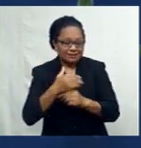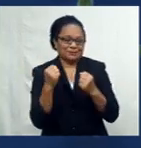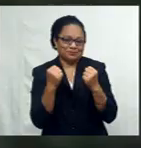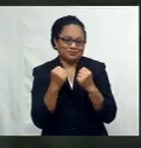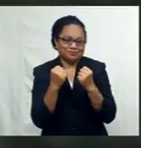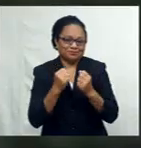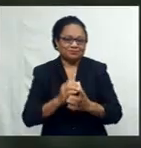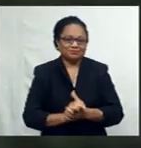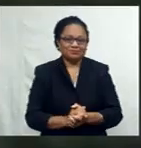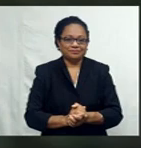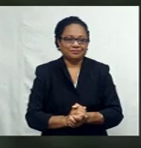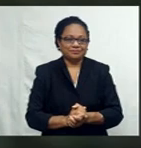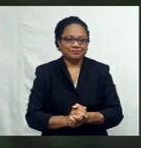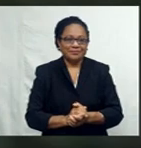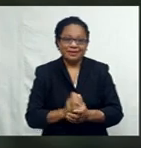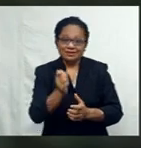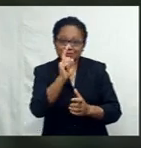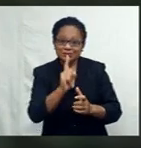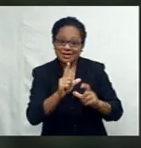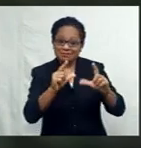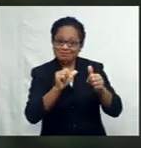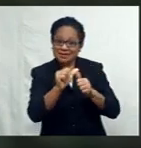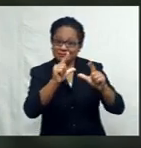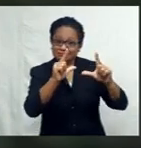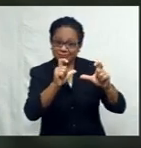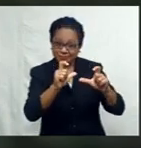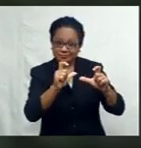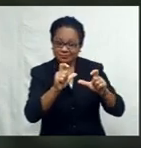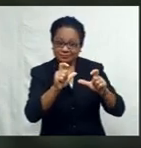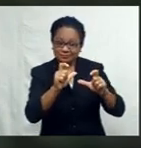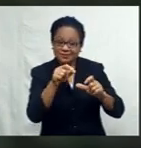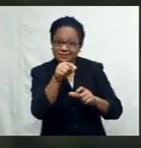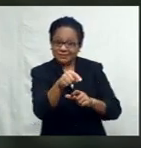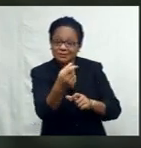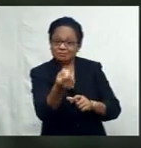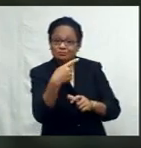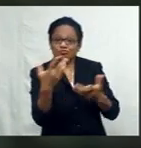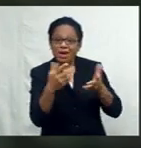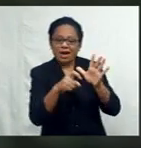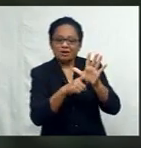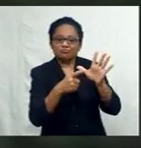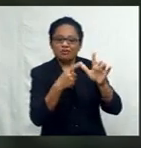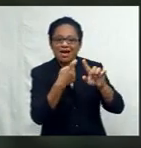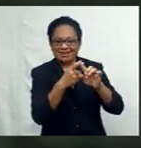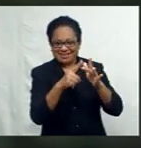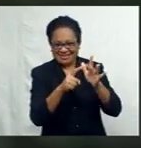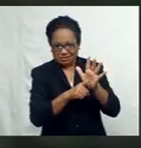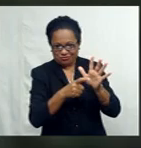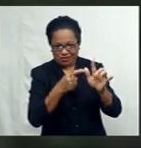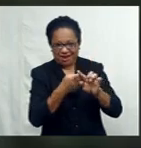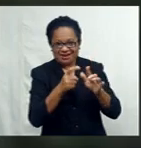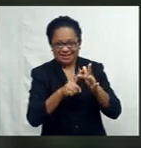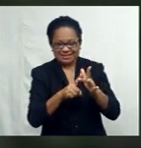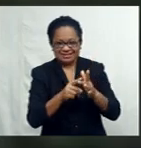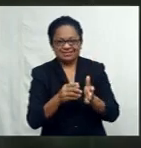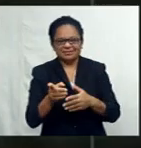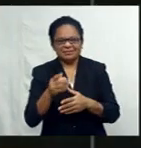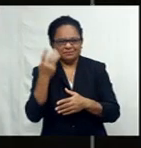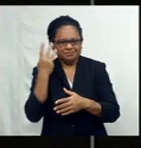expected. And to our shot of the day, this picture comes all the way from Rakiraki, sent in by Reshmi Mukesh.